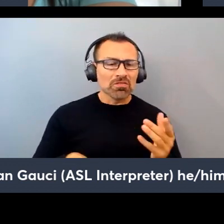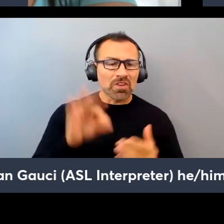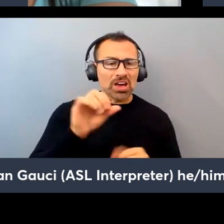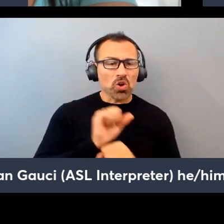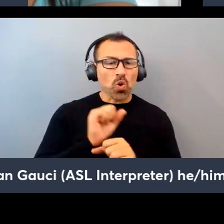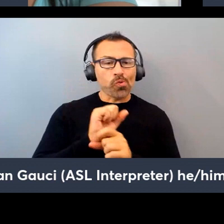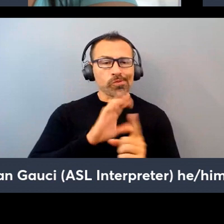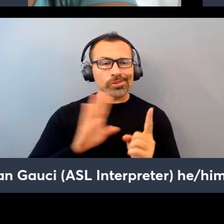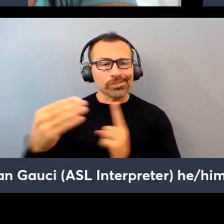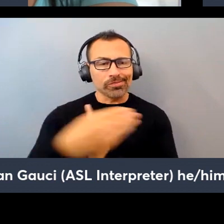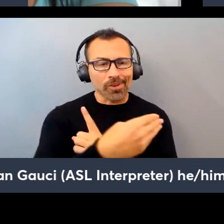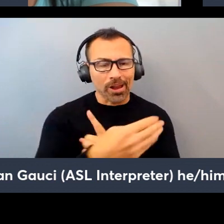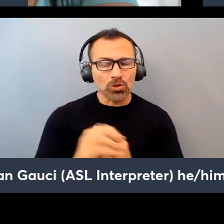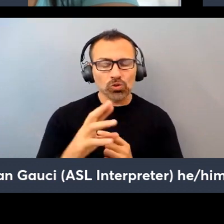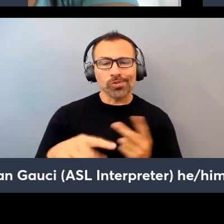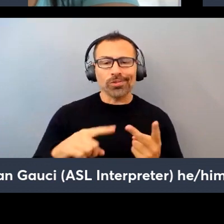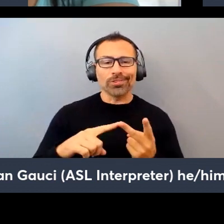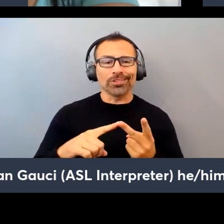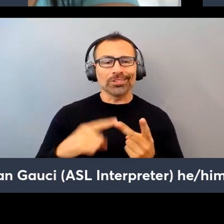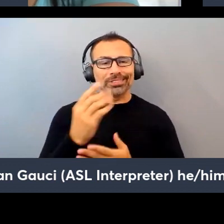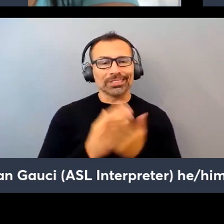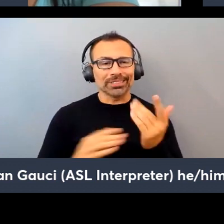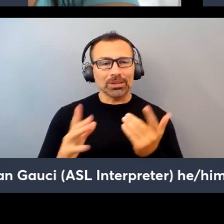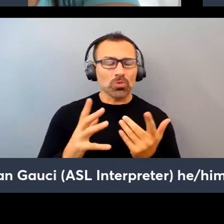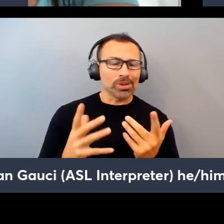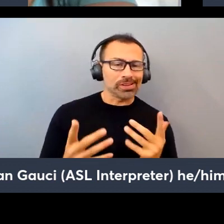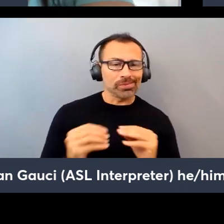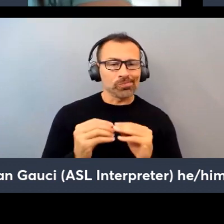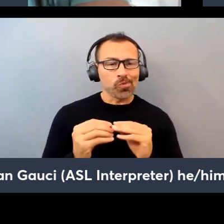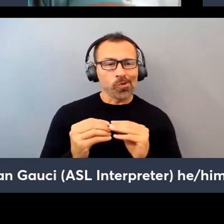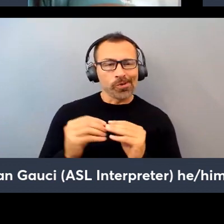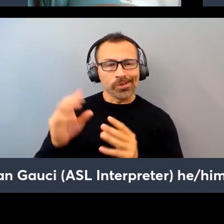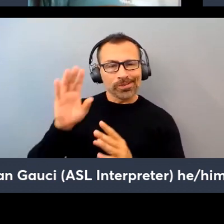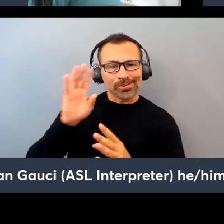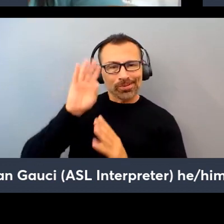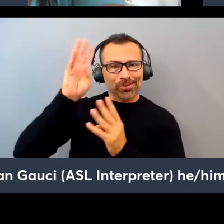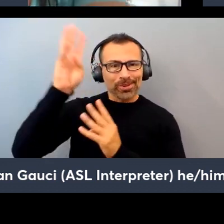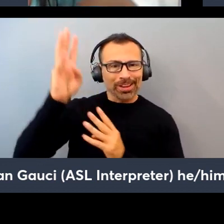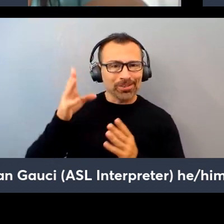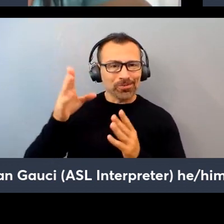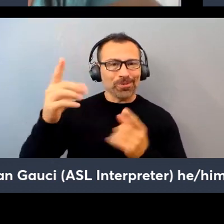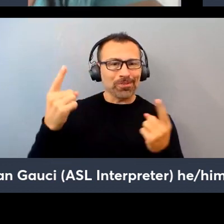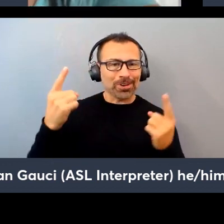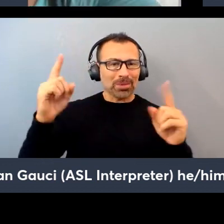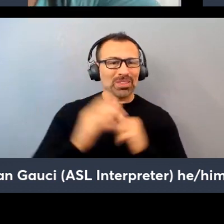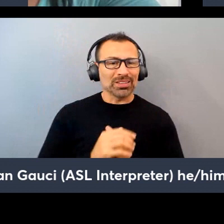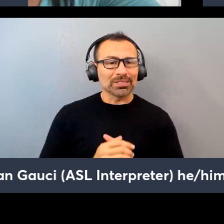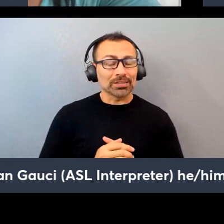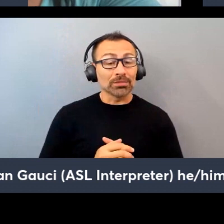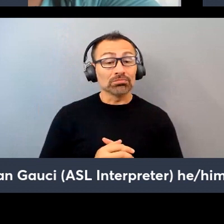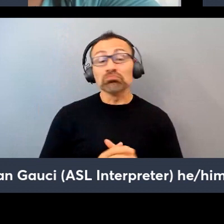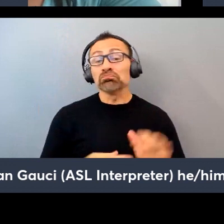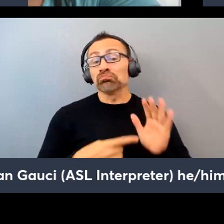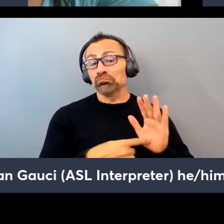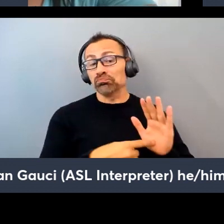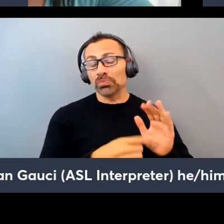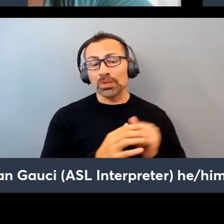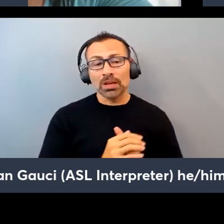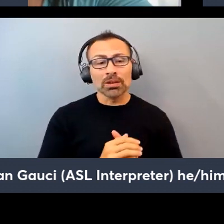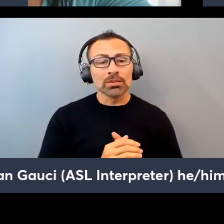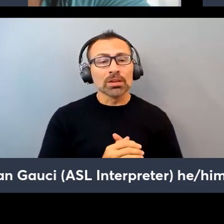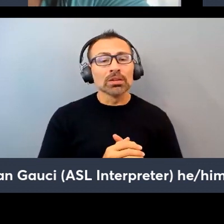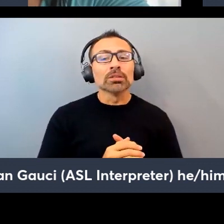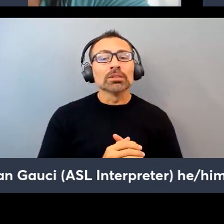more about coming out with more creative ways to be able to accomplish it. One particular example that I could give is how to be able to